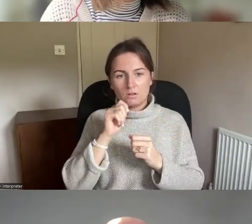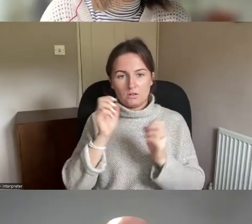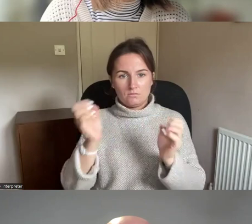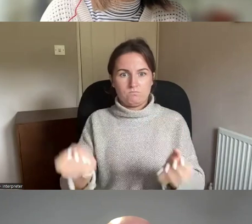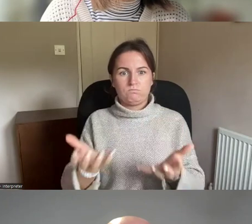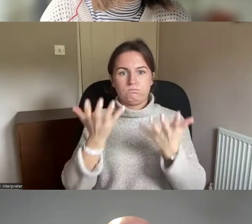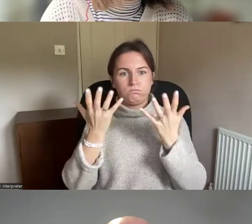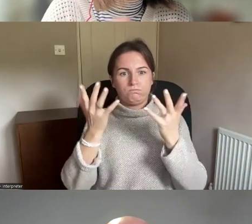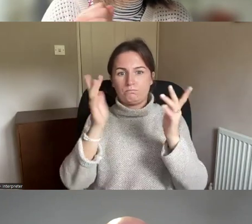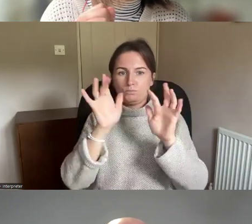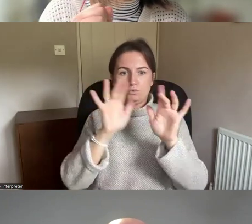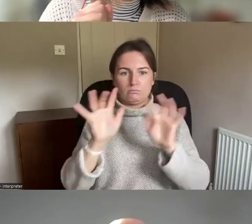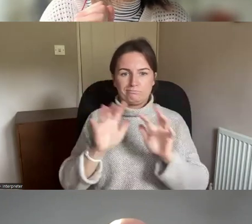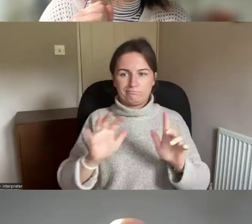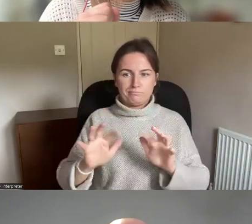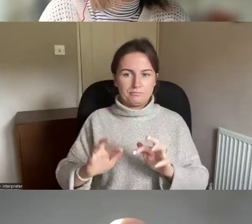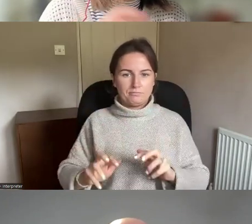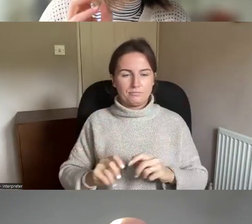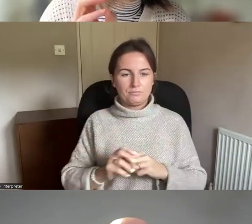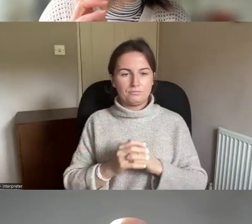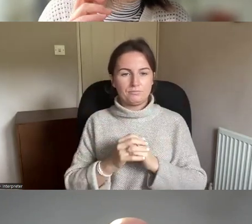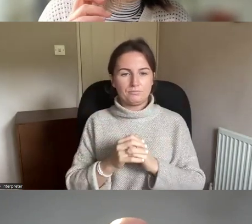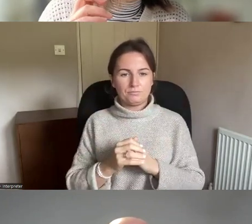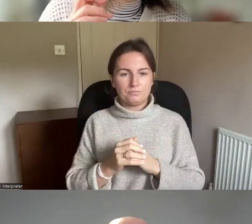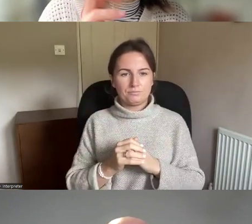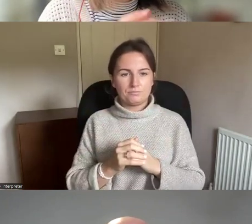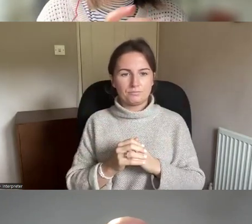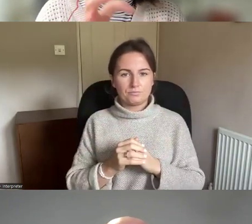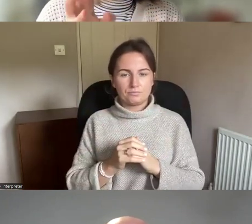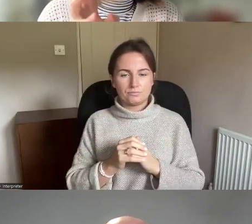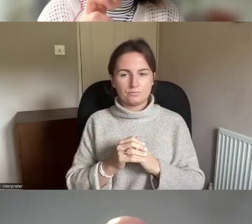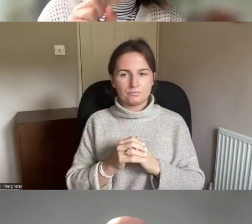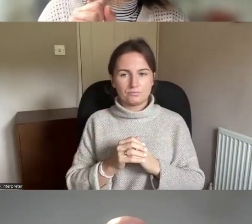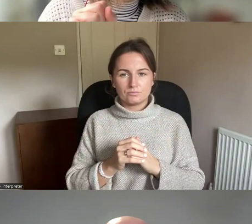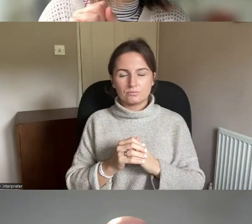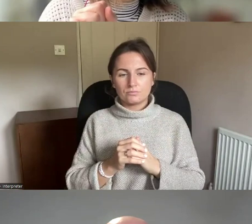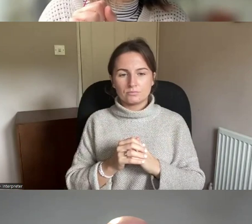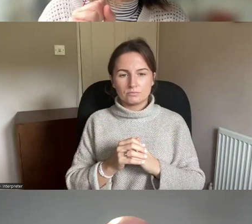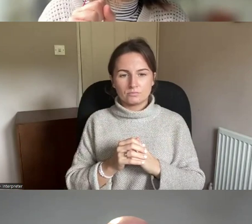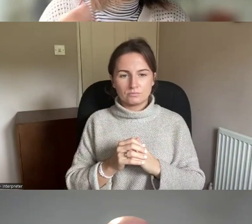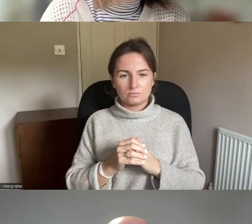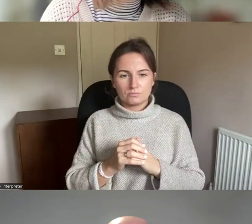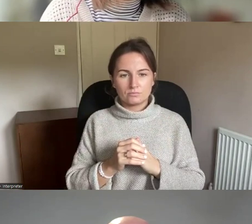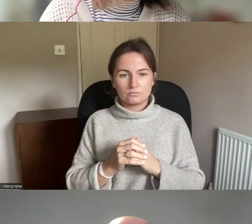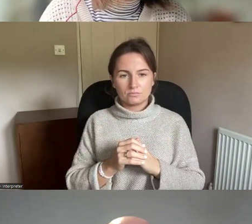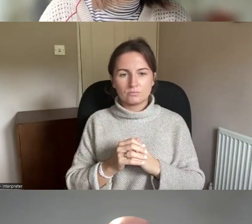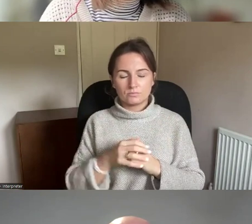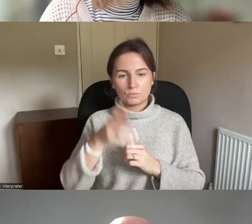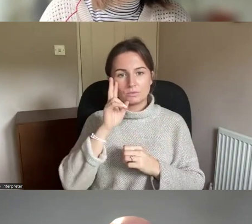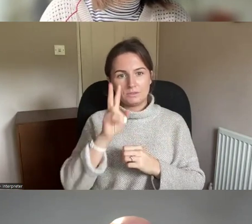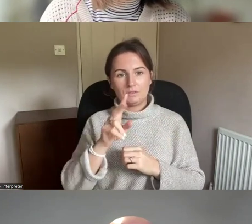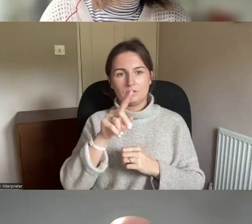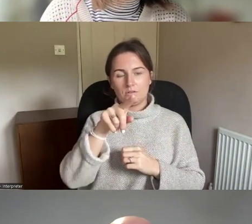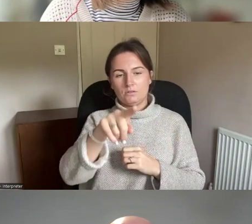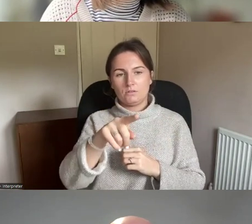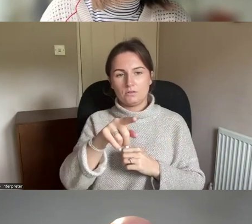of our priority places. So I'm going to do that first so you can see it from kind of the whole map. So there you go. So these